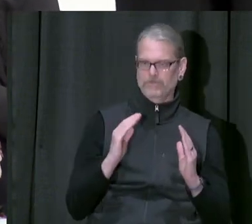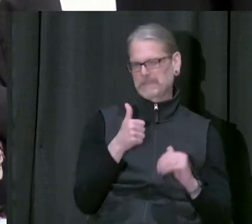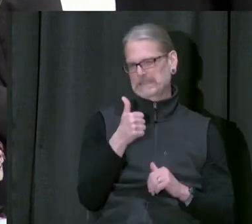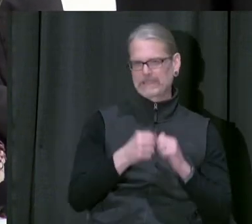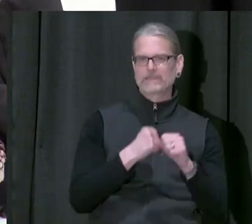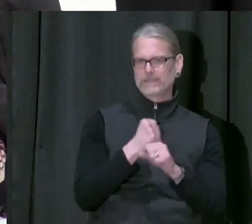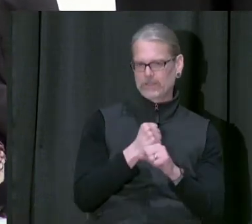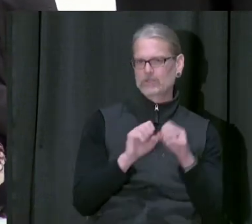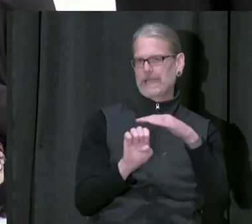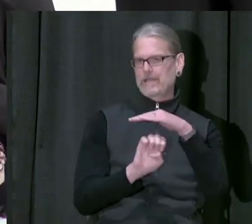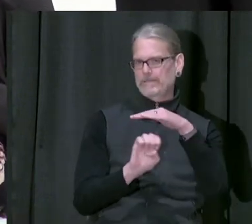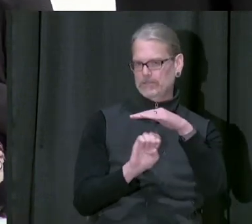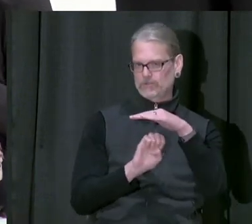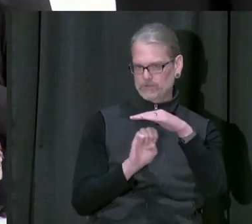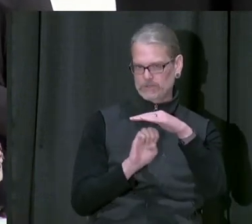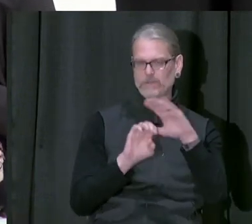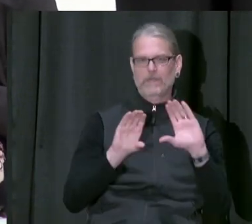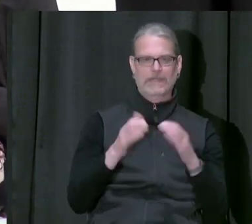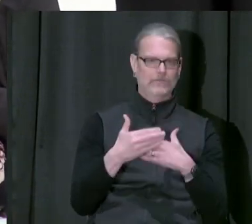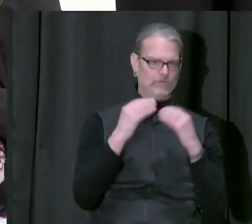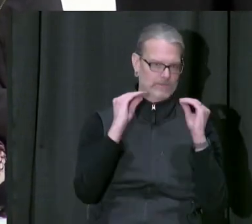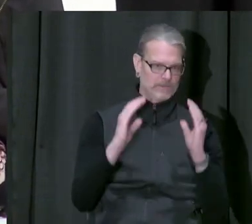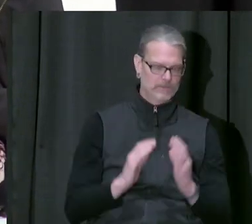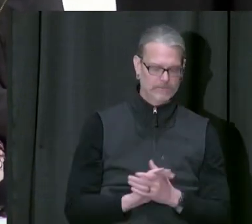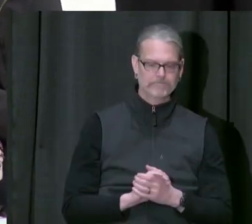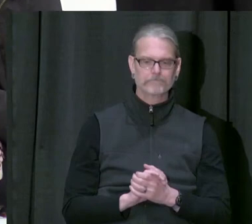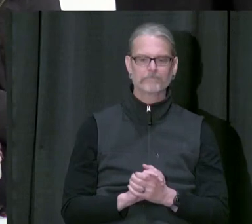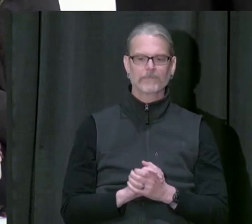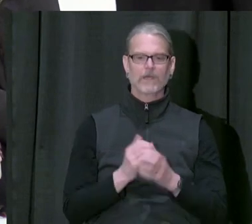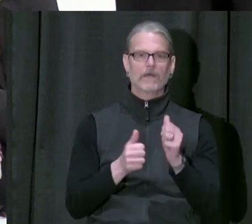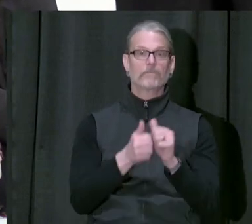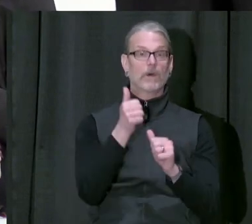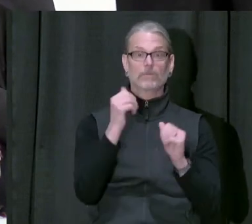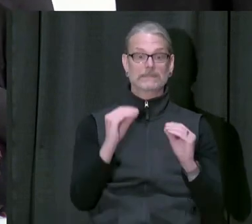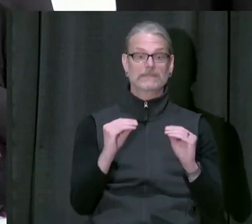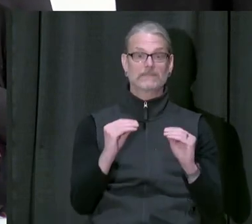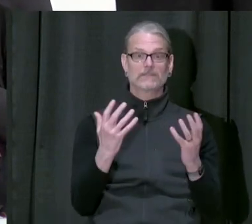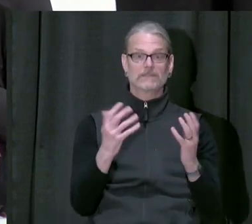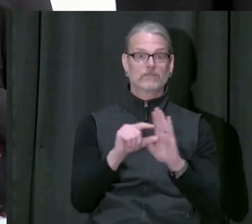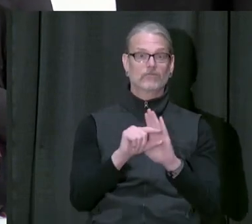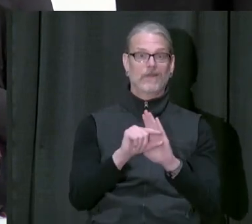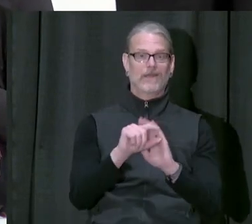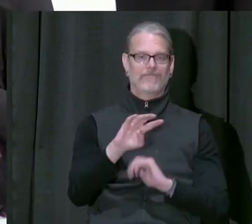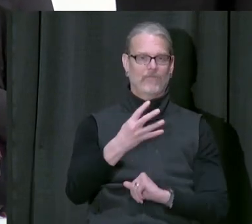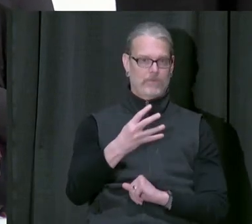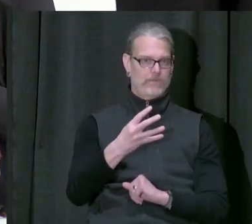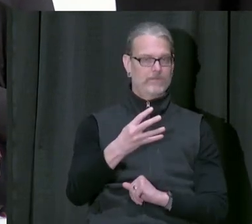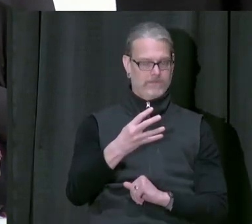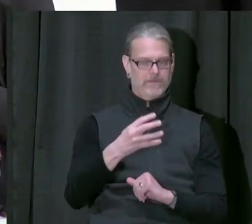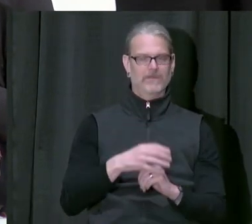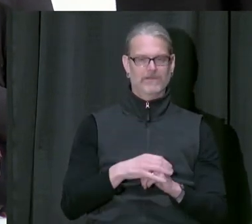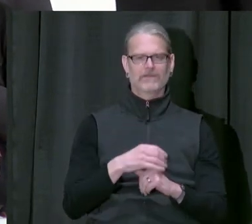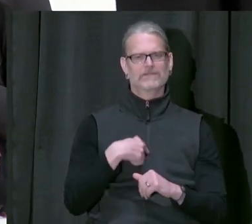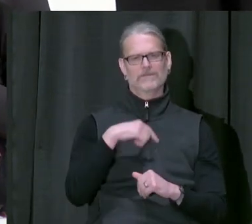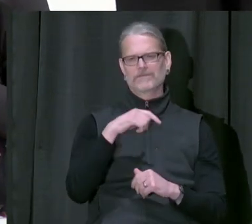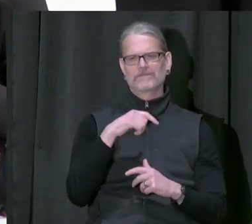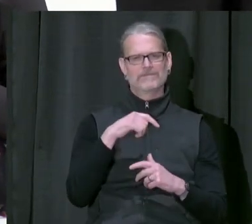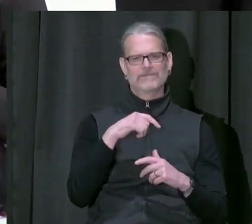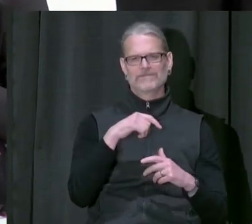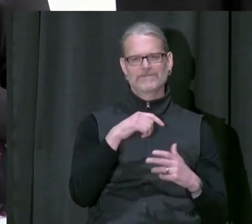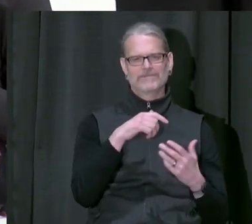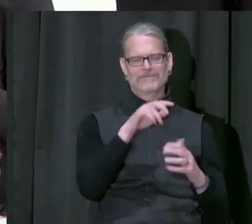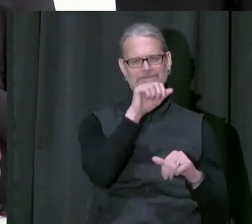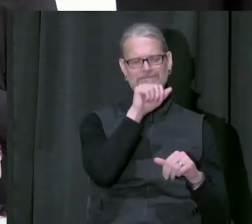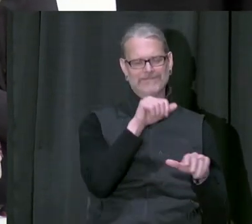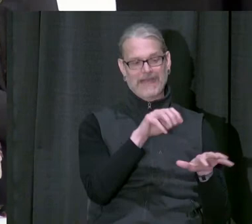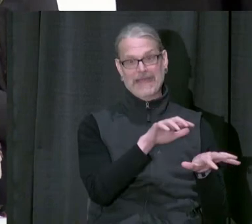years as an elementary classroom teacher, mostly teaching fourth grade. And I love that career. Kind of fell